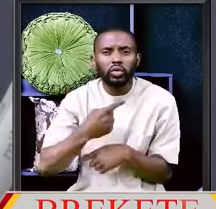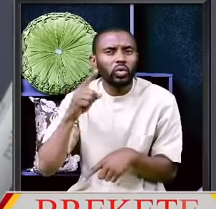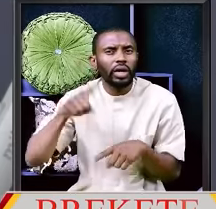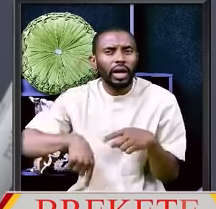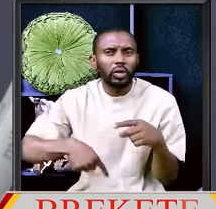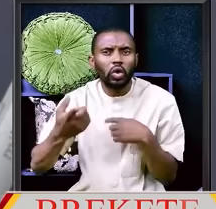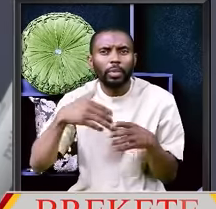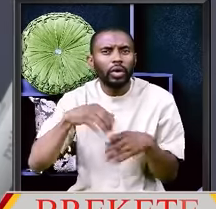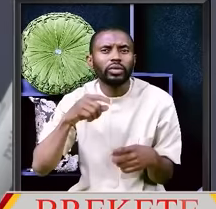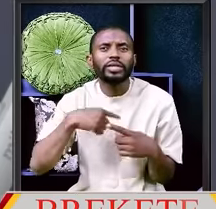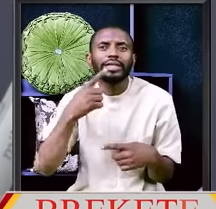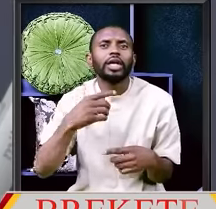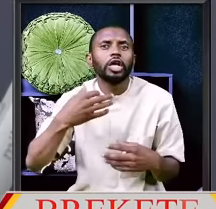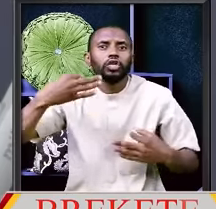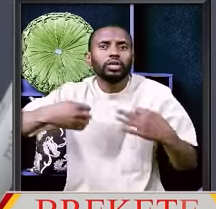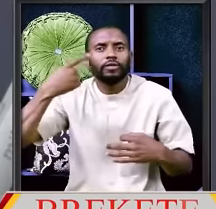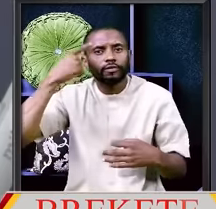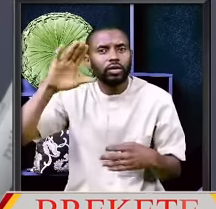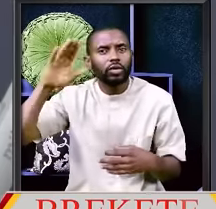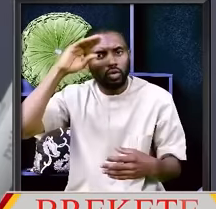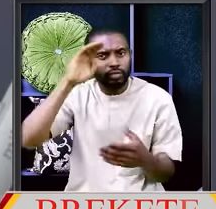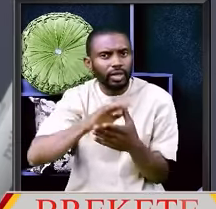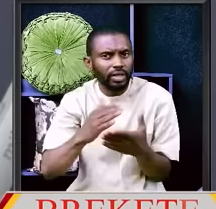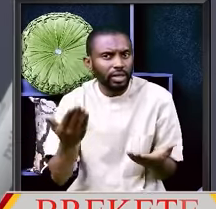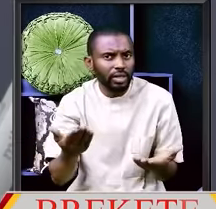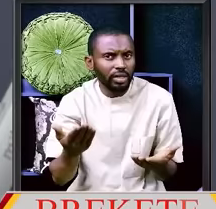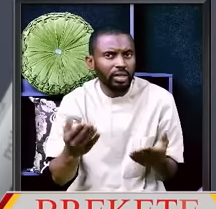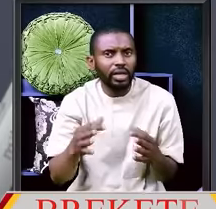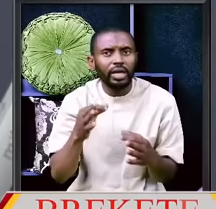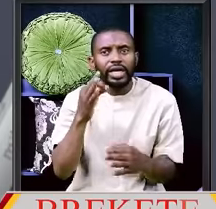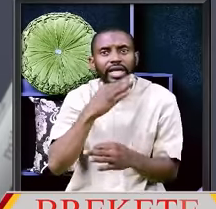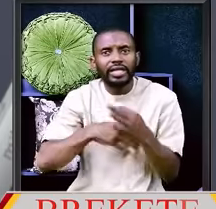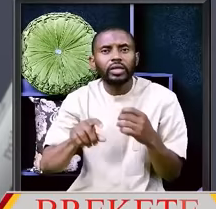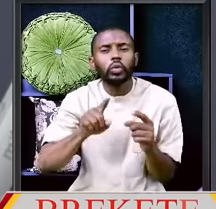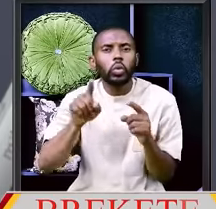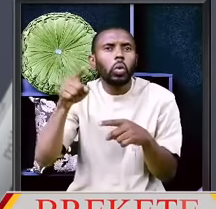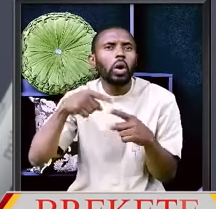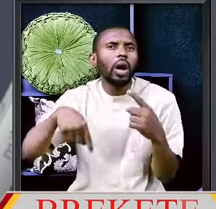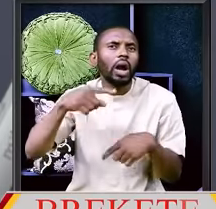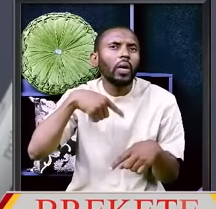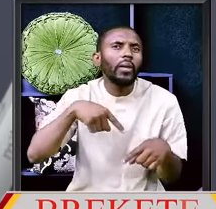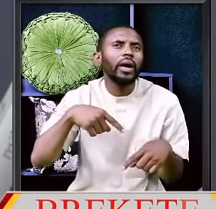say justice for your husband. Instead,